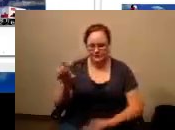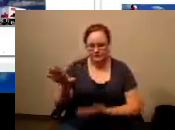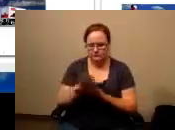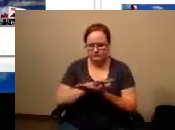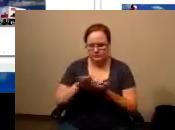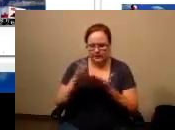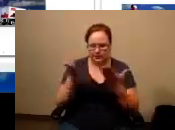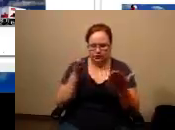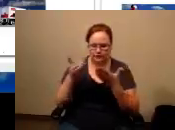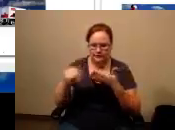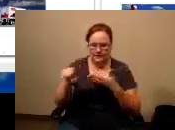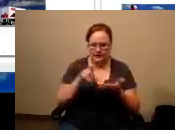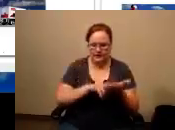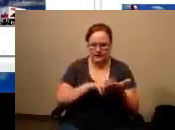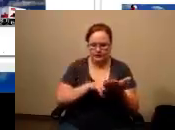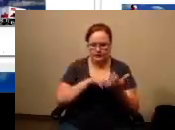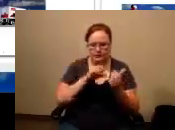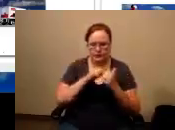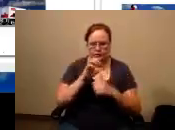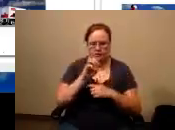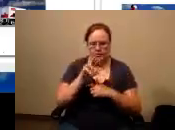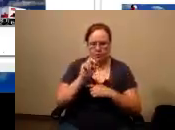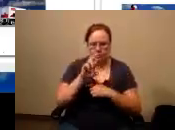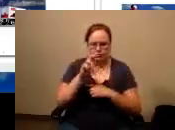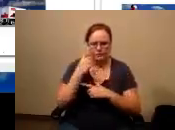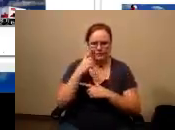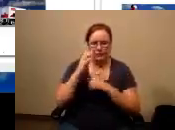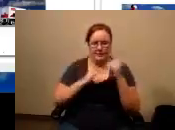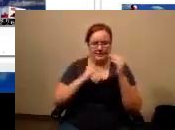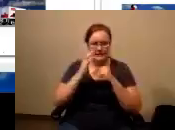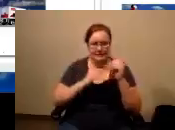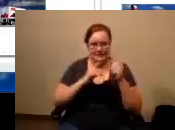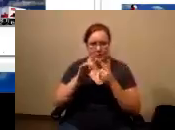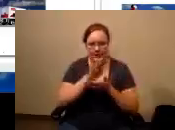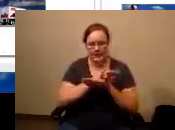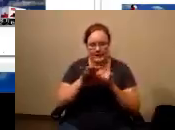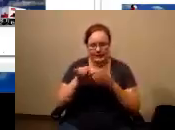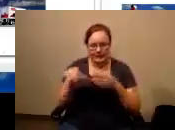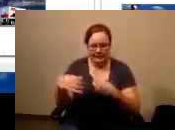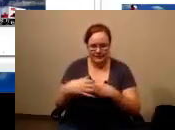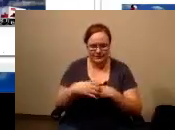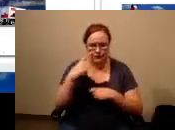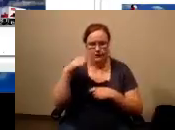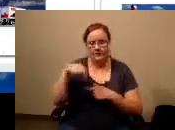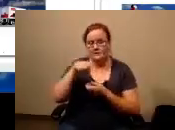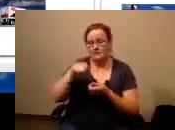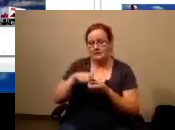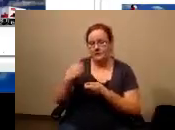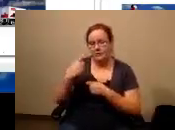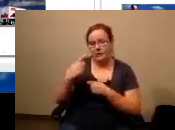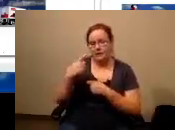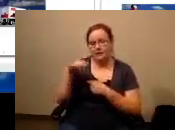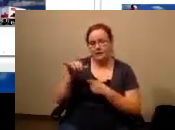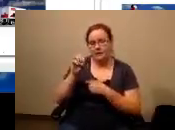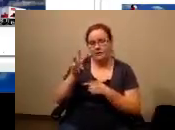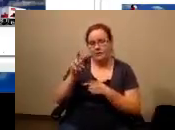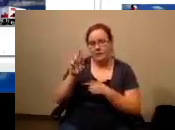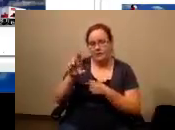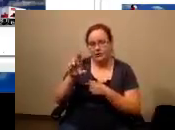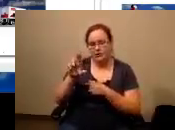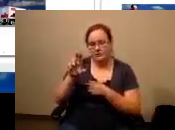service. It contracts with the owners of buildings to clean offices. In this particular case, the owner of the building is